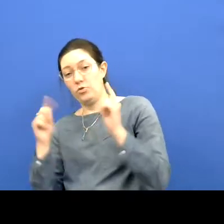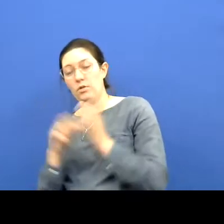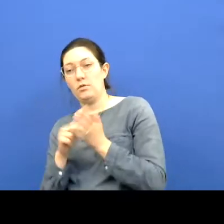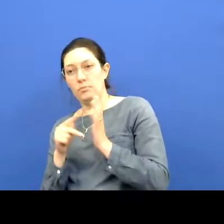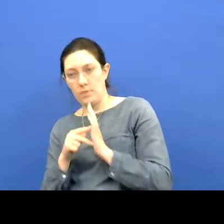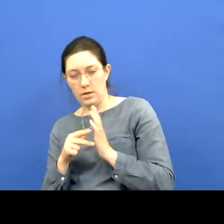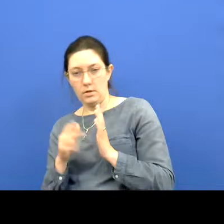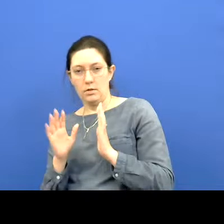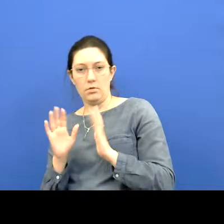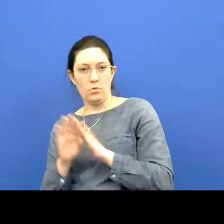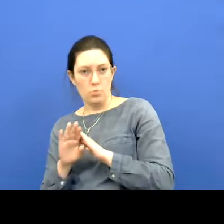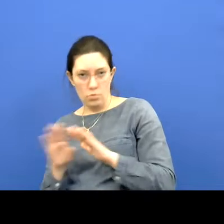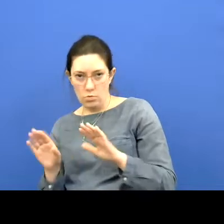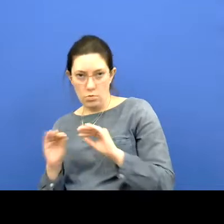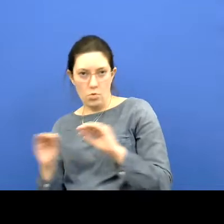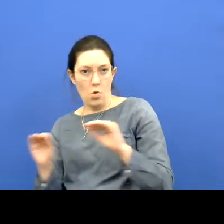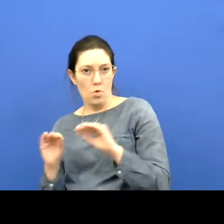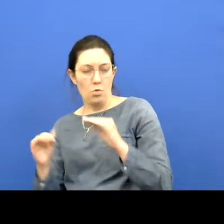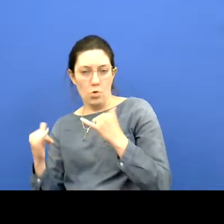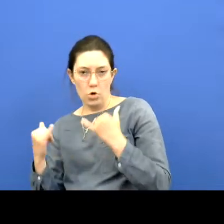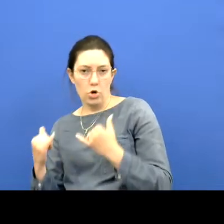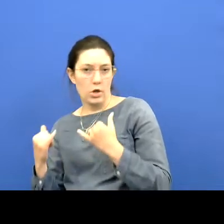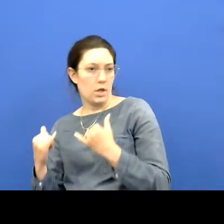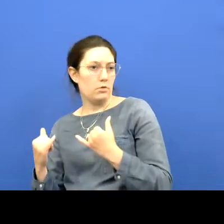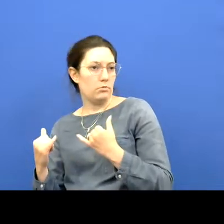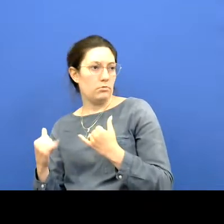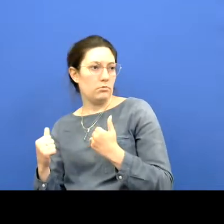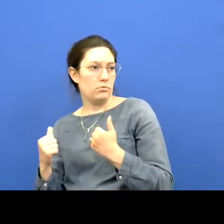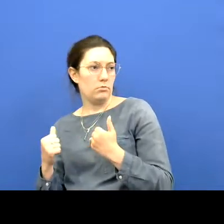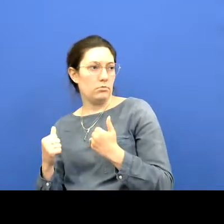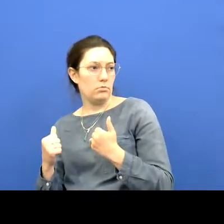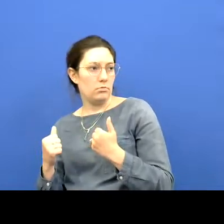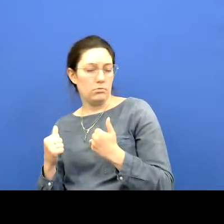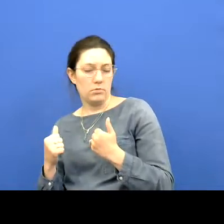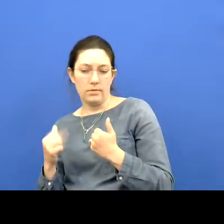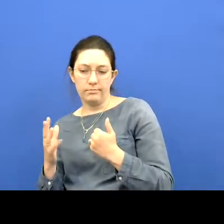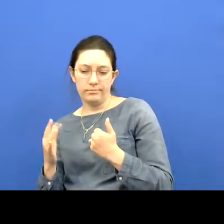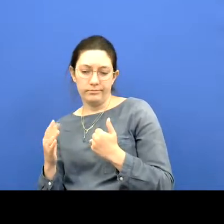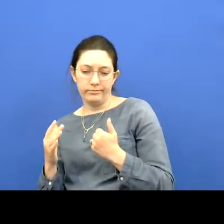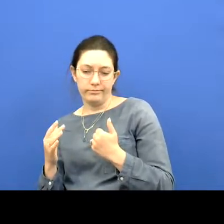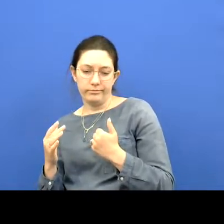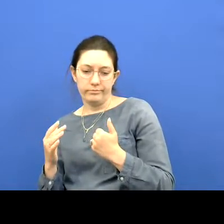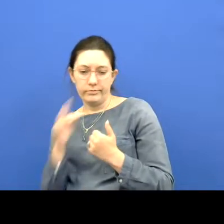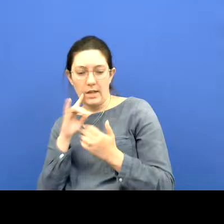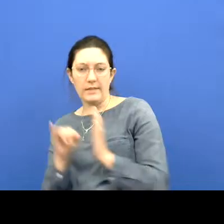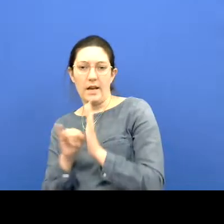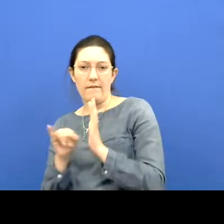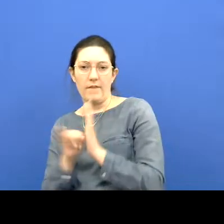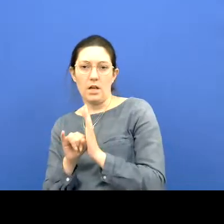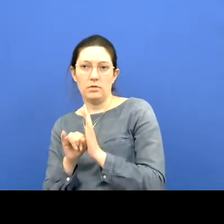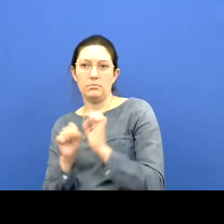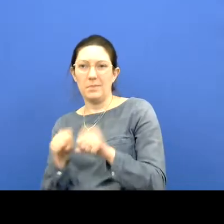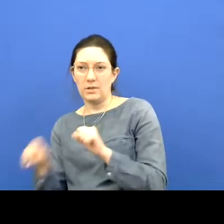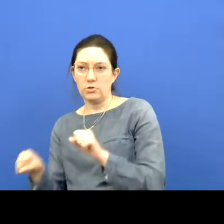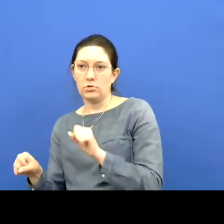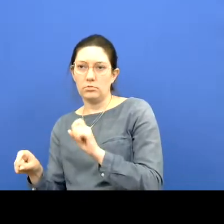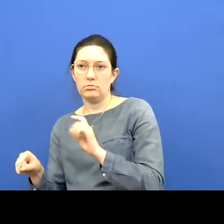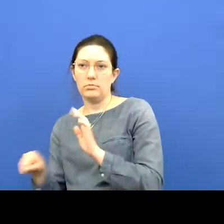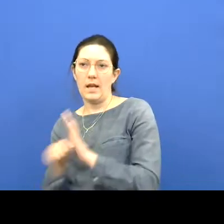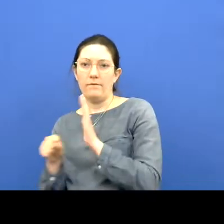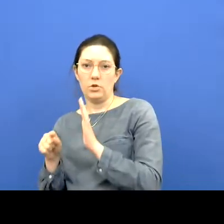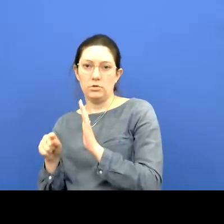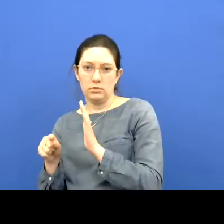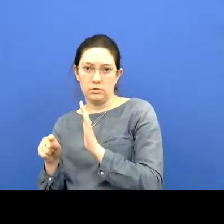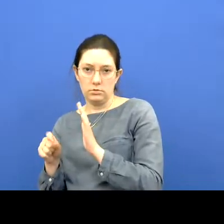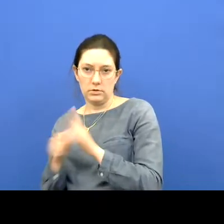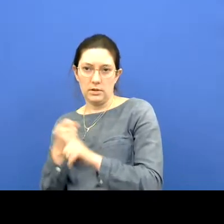there are no current identified potential adverse impacts that have been